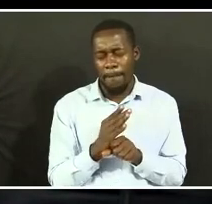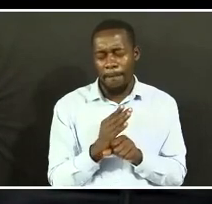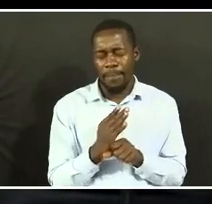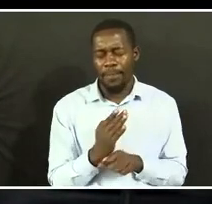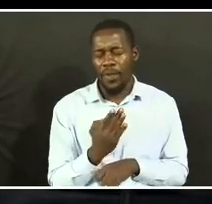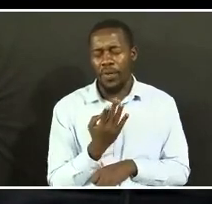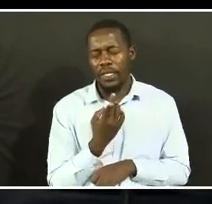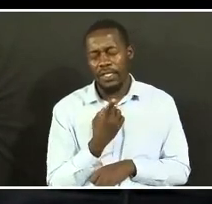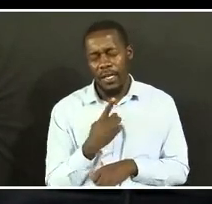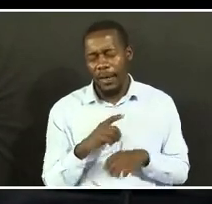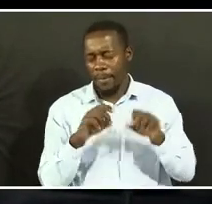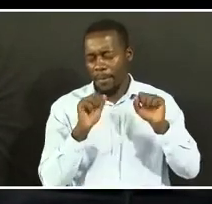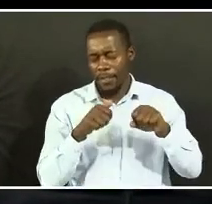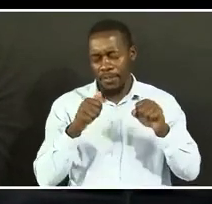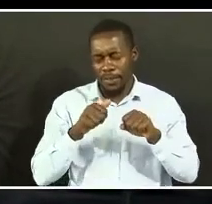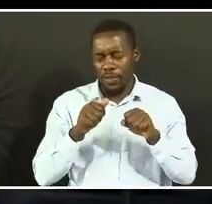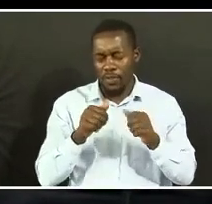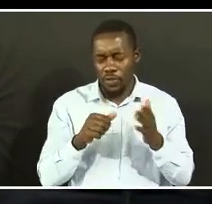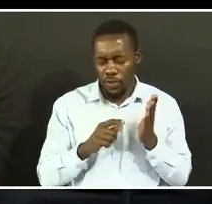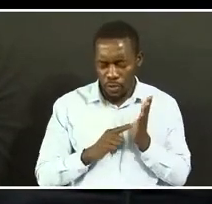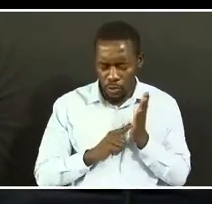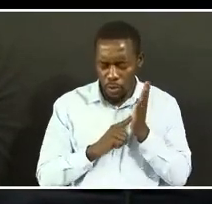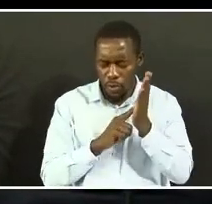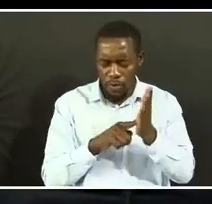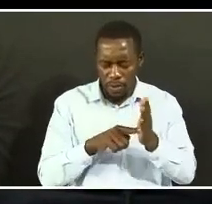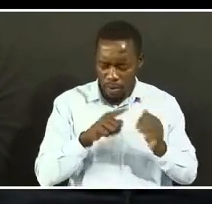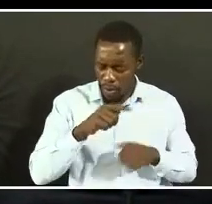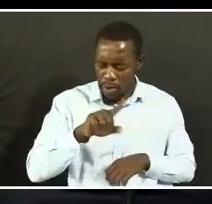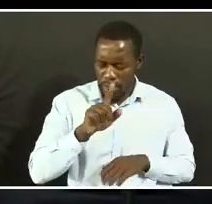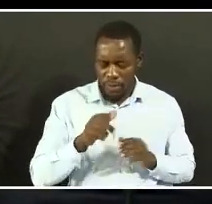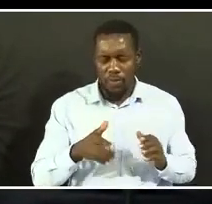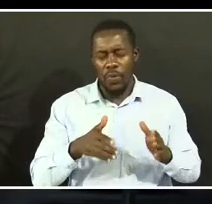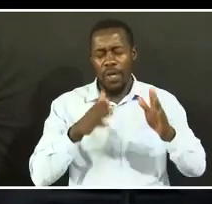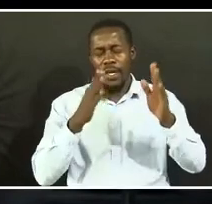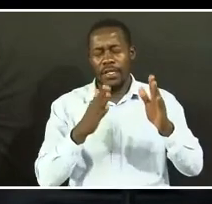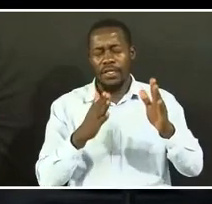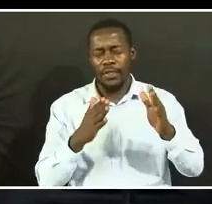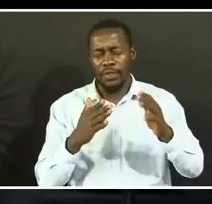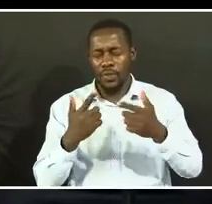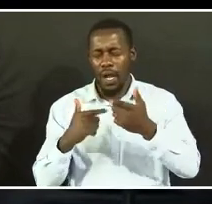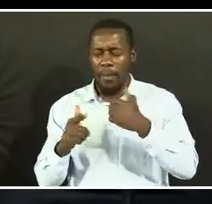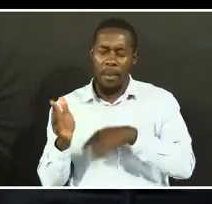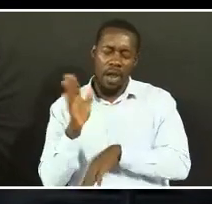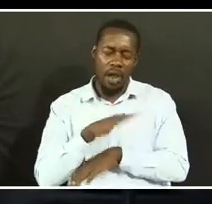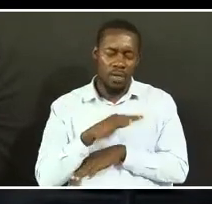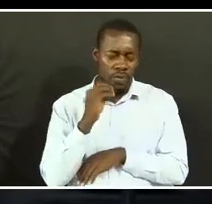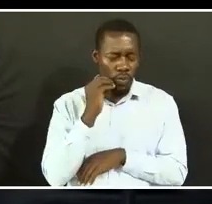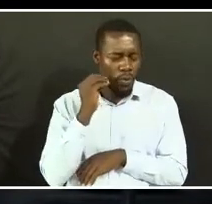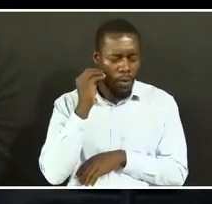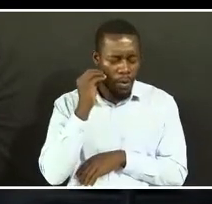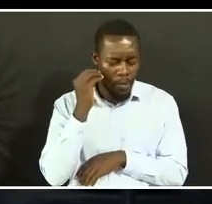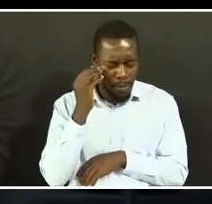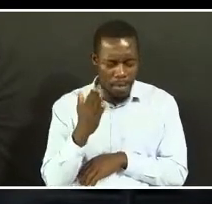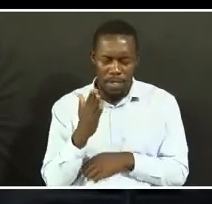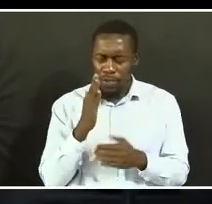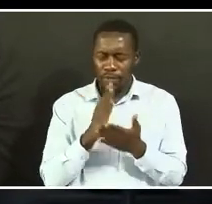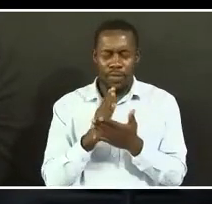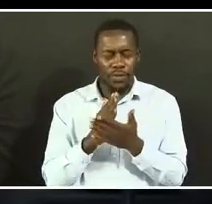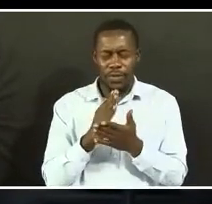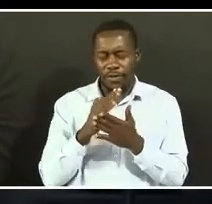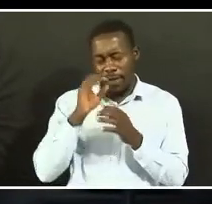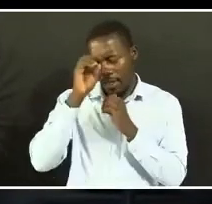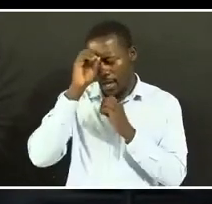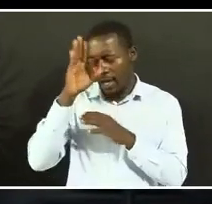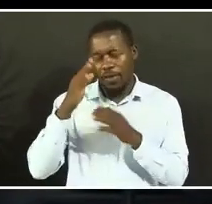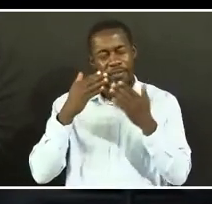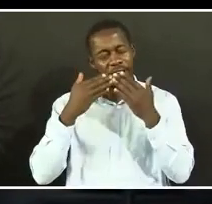harbor may lead them back home. I pray, dear Father, that you, who's a faithful God, who has never lost a battle, dear Father, I pray that you